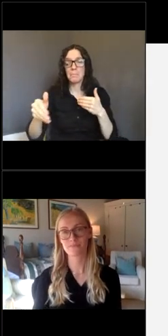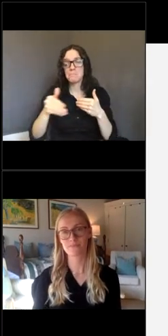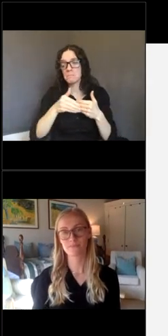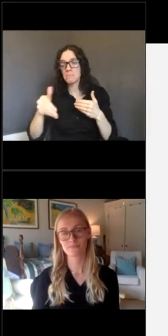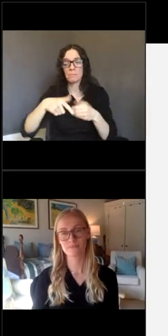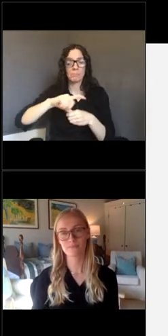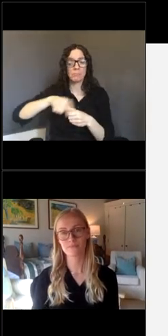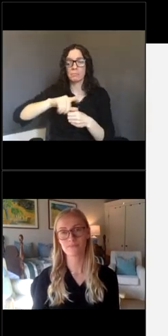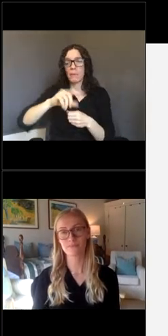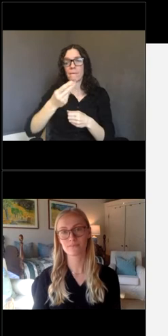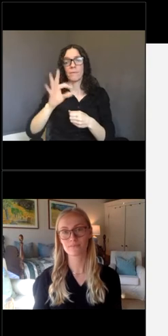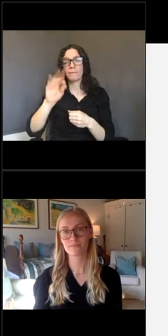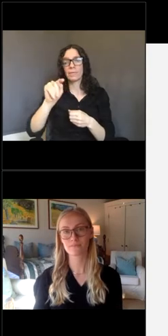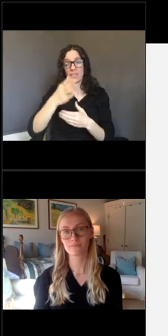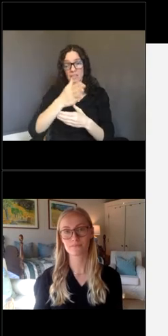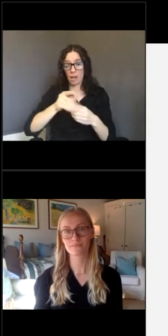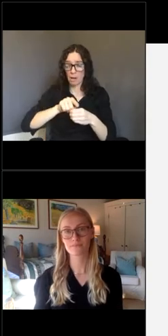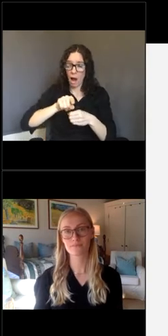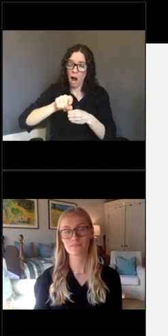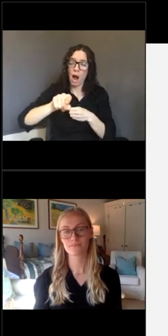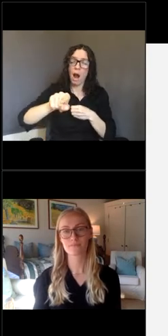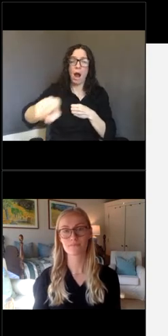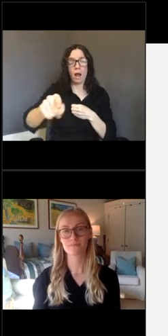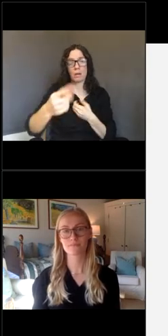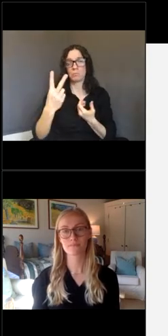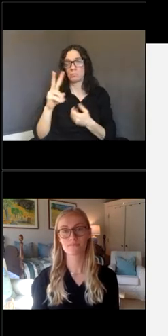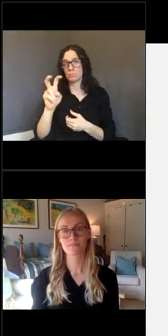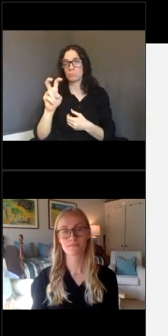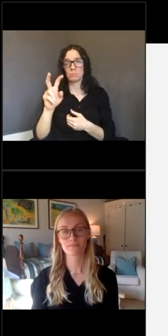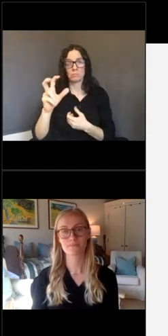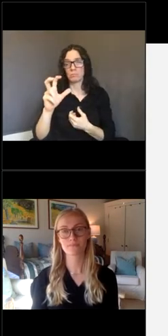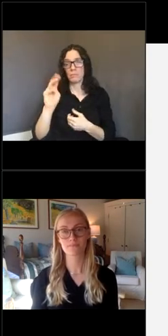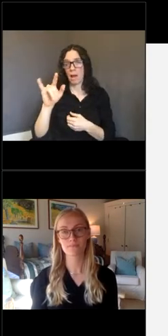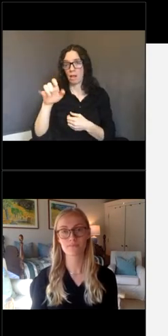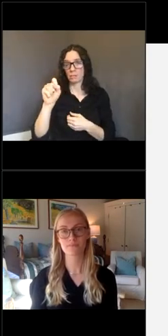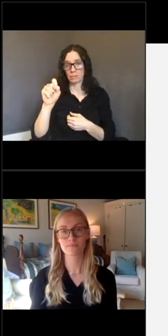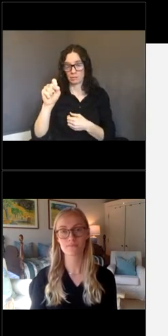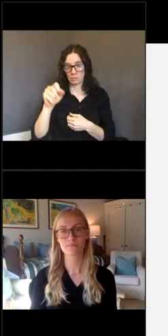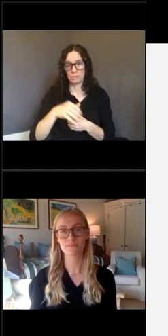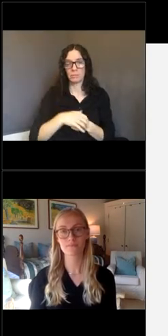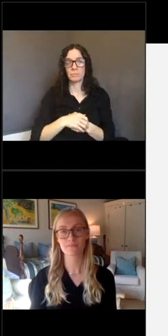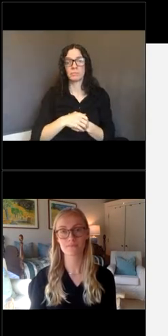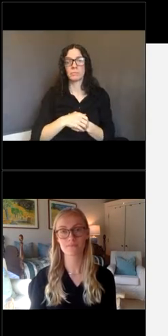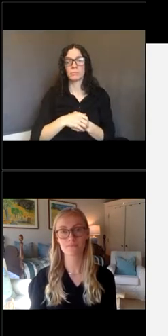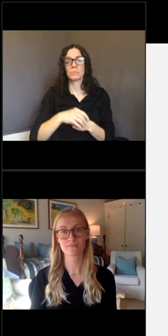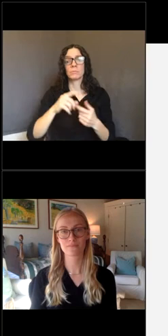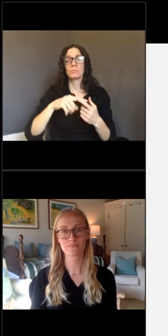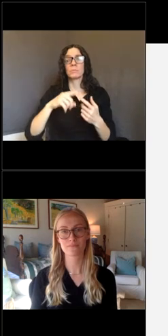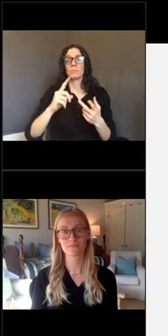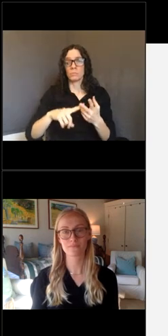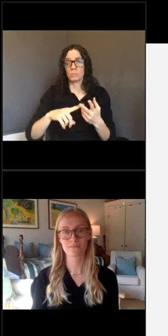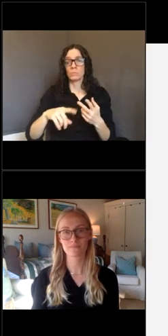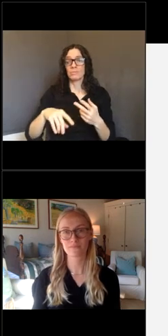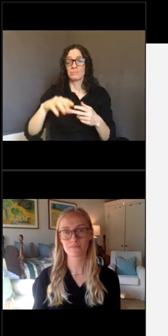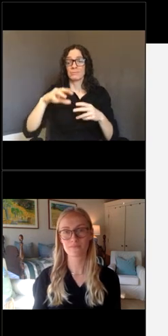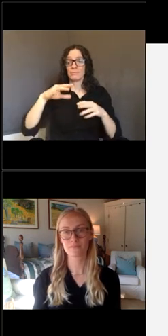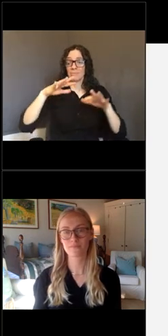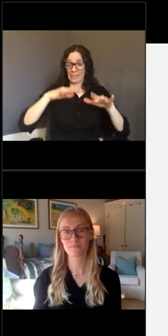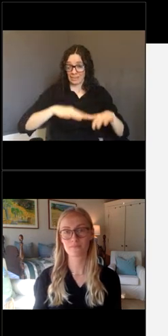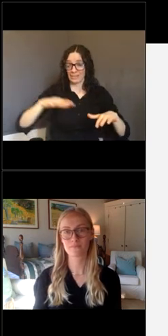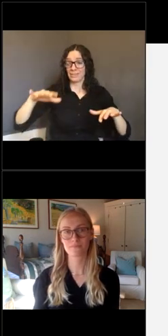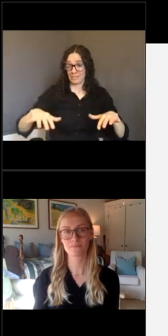miles. The regular settlement of the larva from one MPA to another, which then promotes